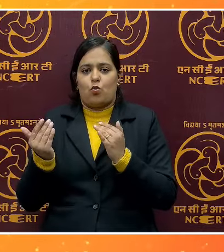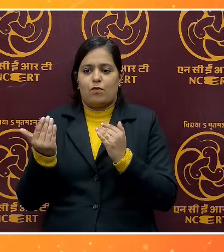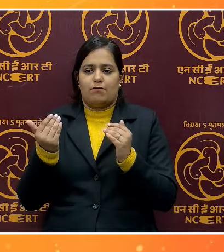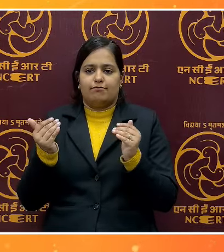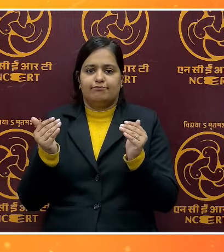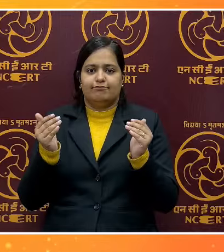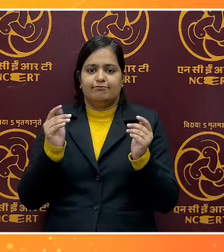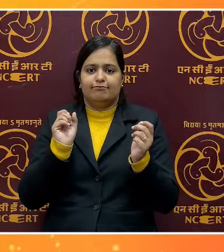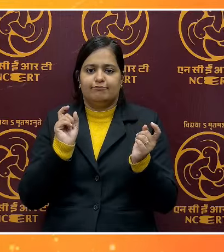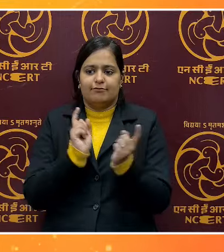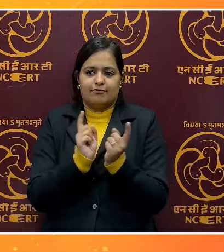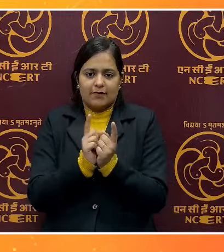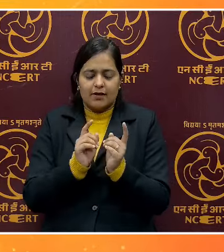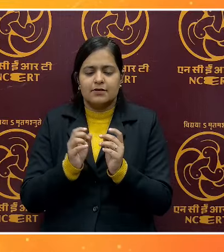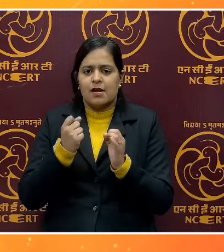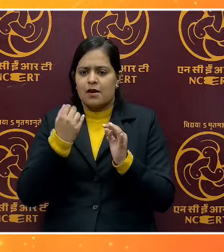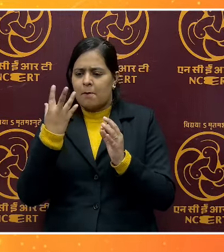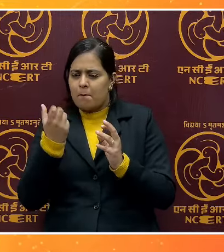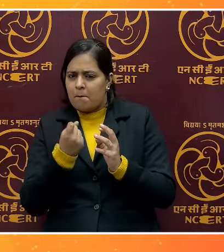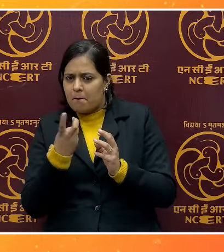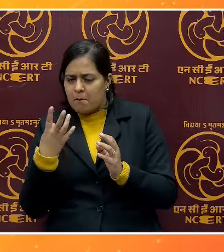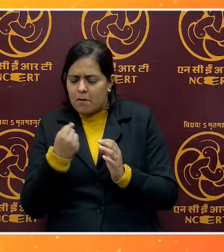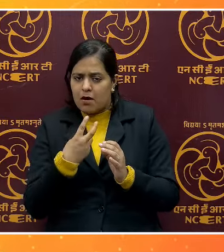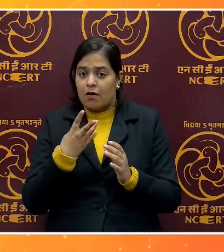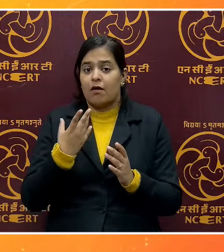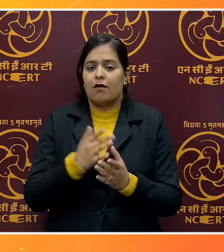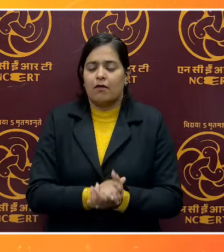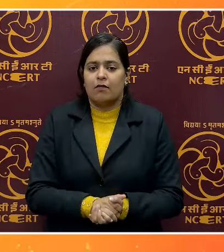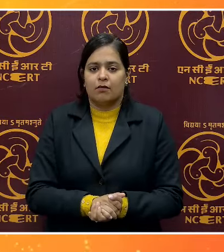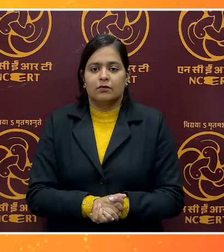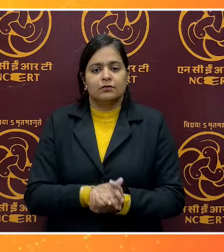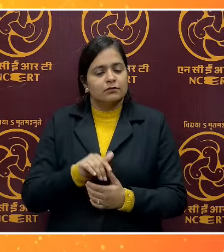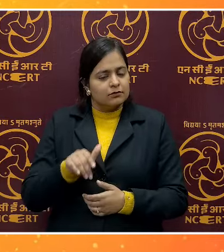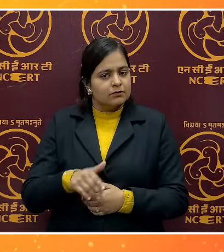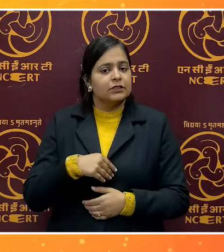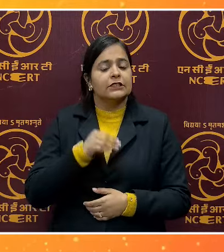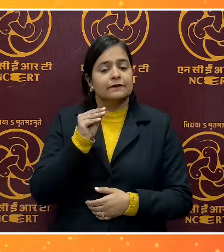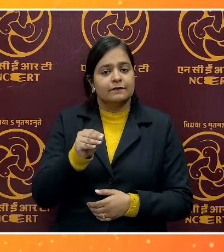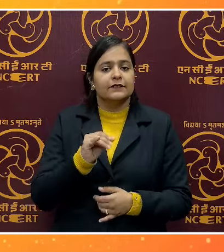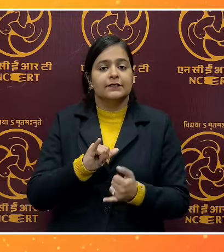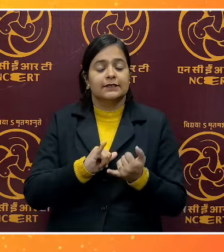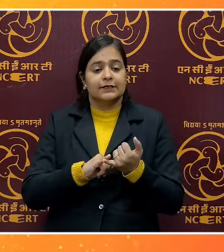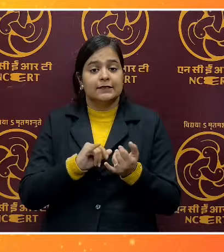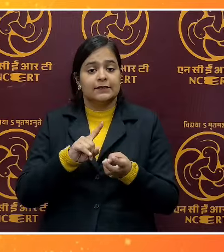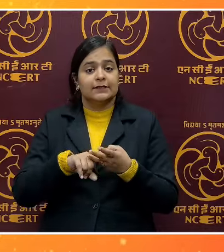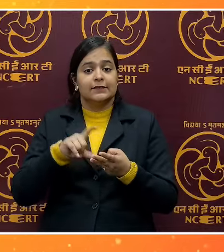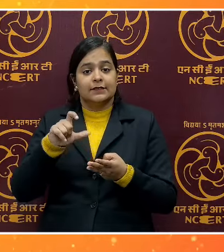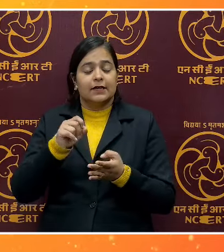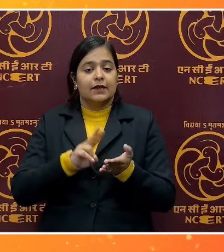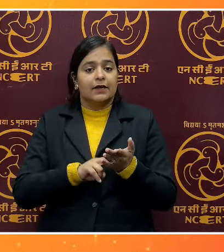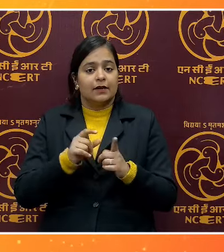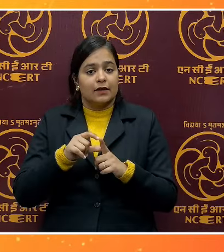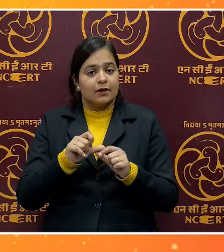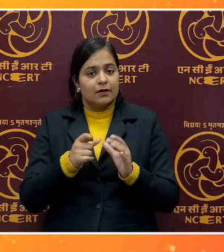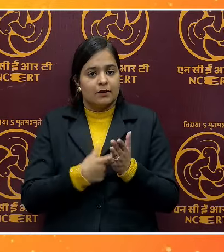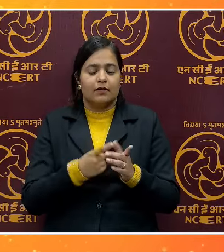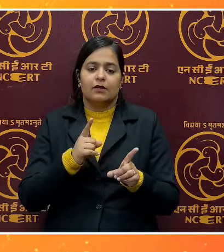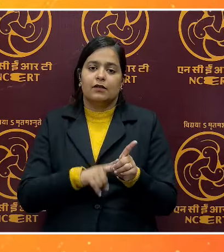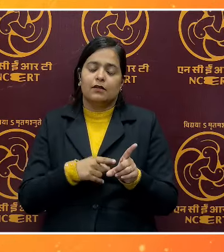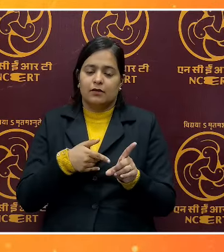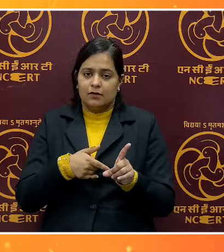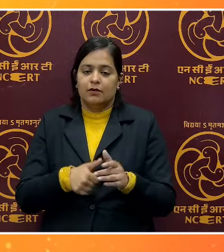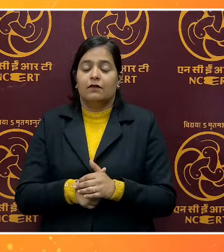ligands are attached inside the coordination sphere, that will give the secondary valency. So, in